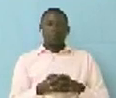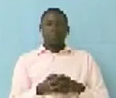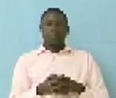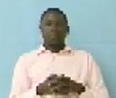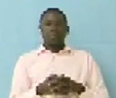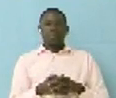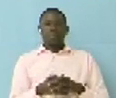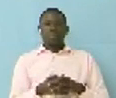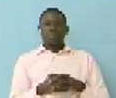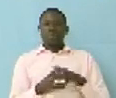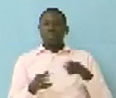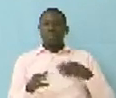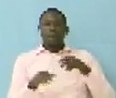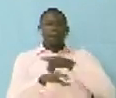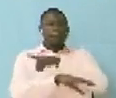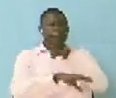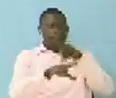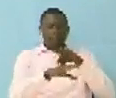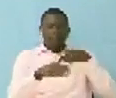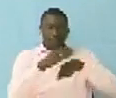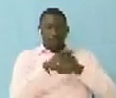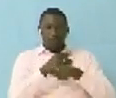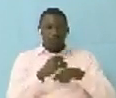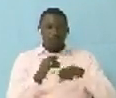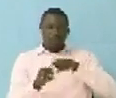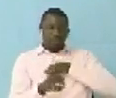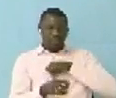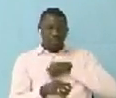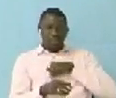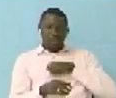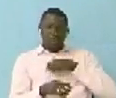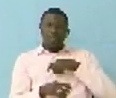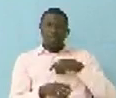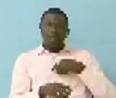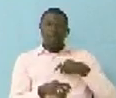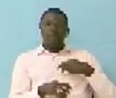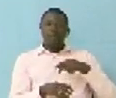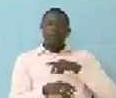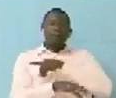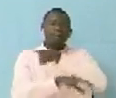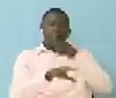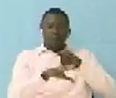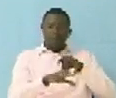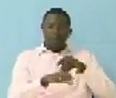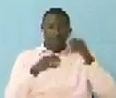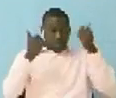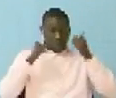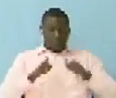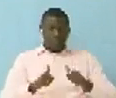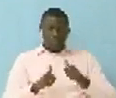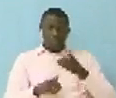the environment itself in which the confession is given